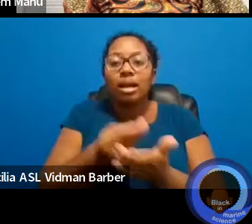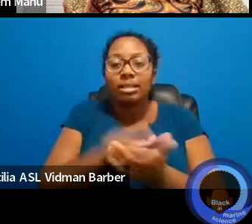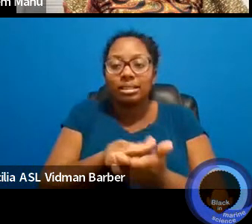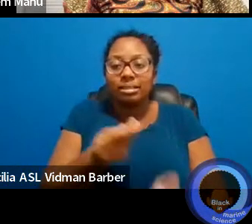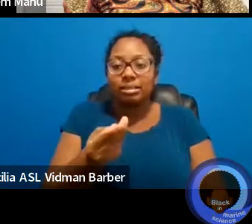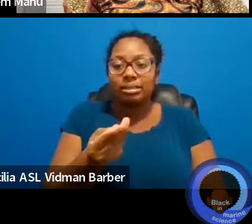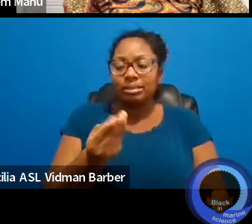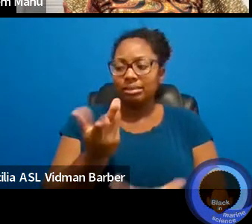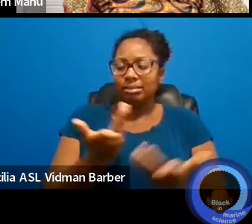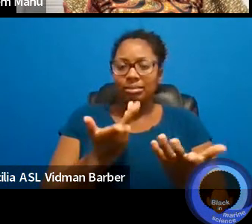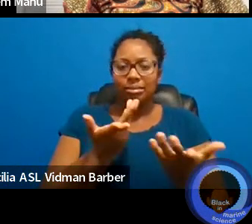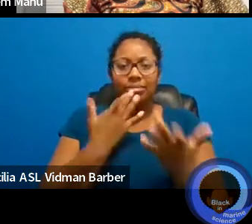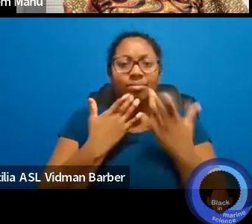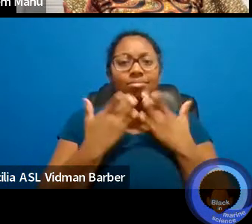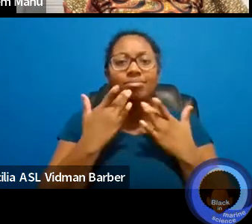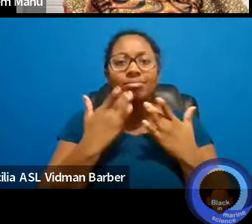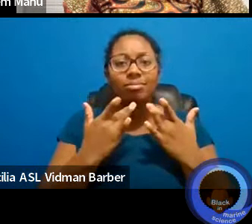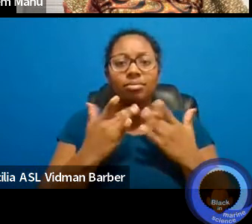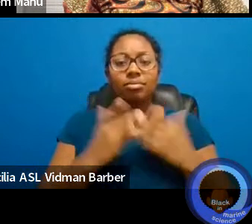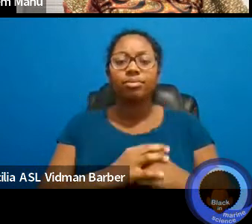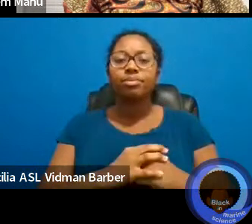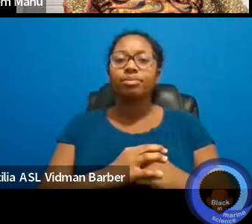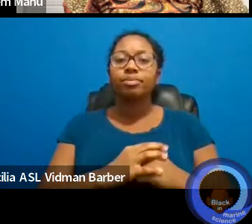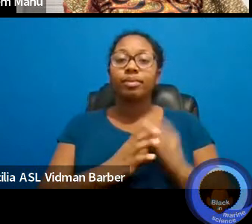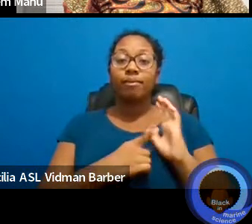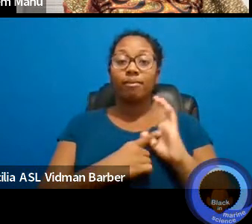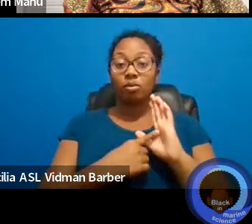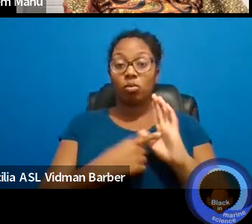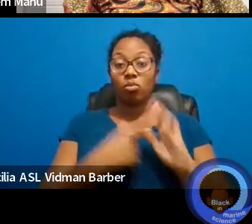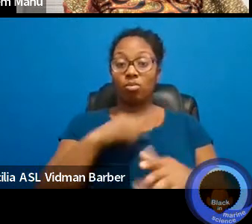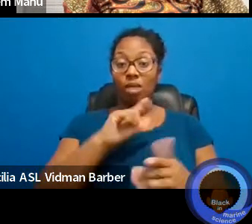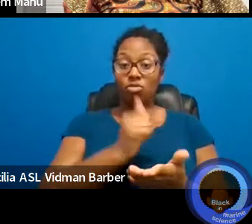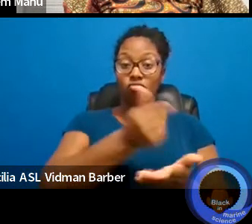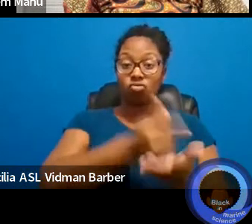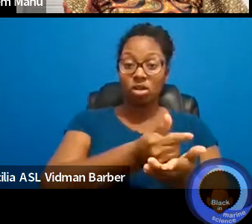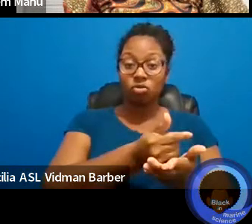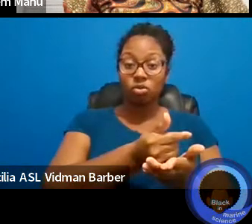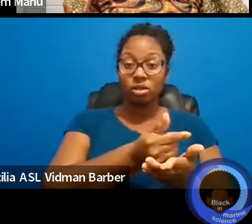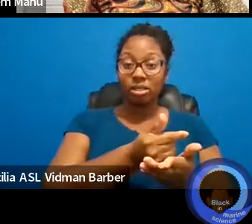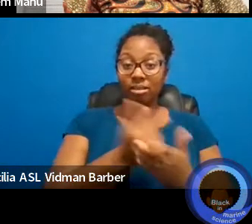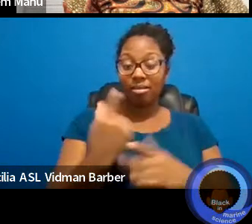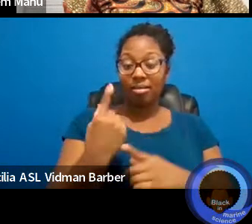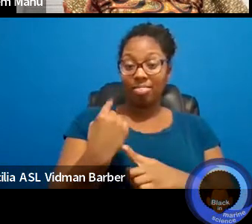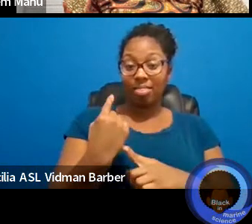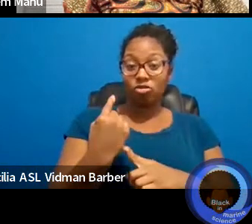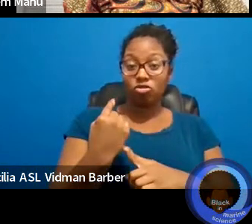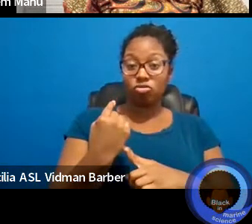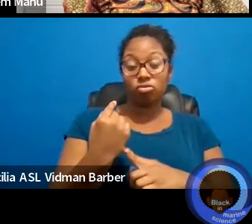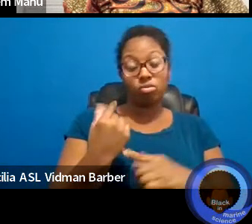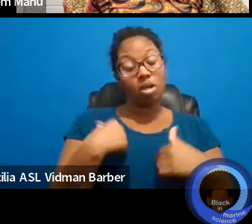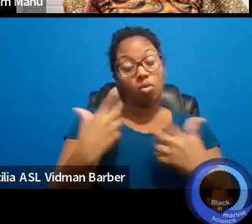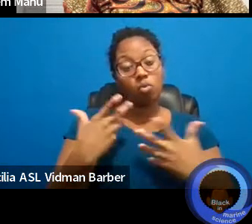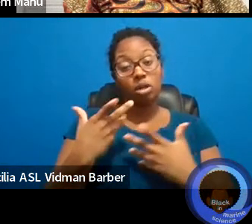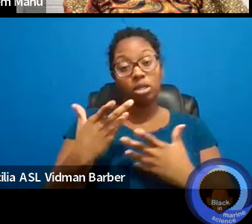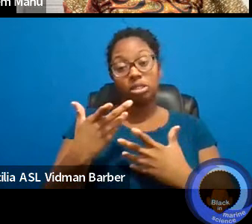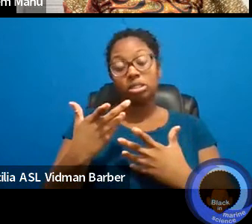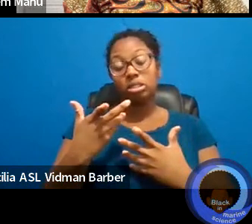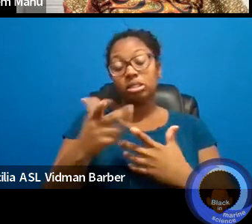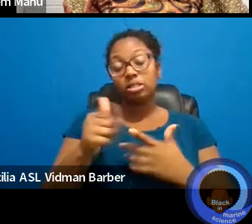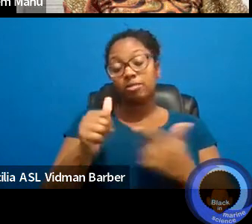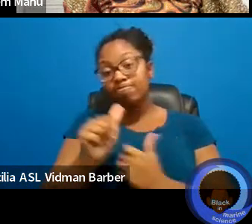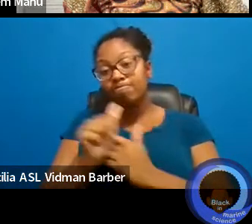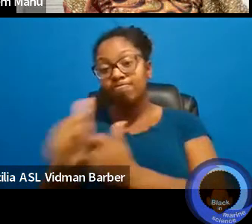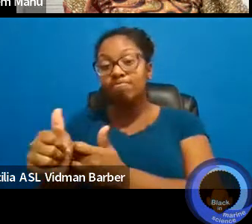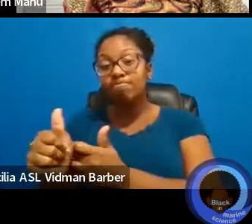For instance, I'll use myself as an example. I graduated just last year, and I want to pursue my education, or further my